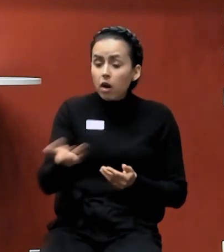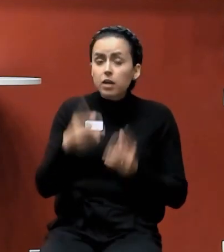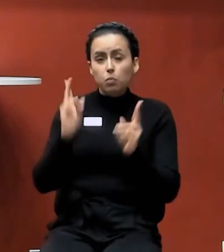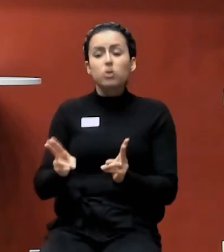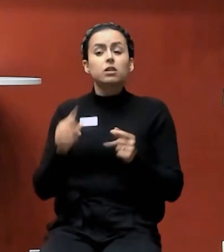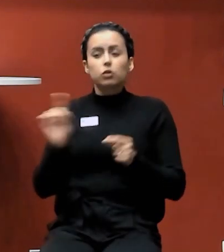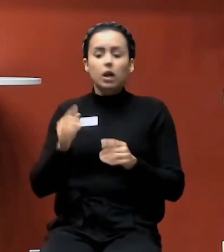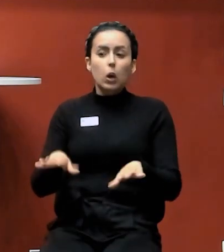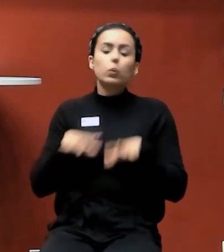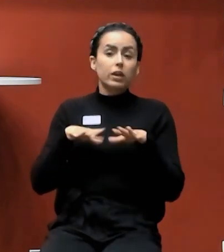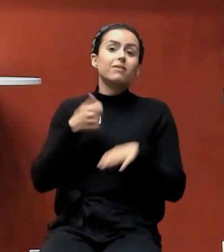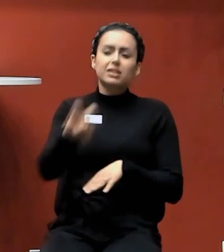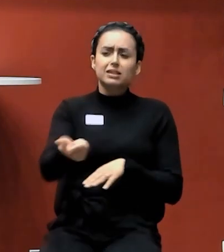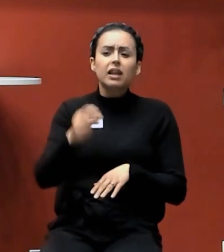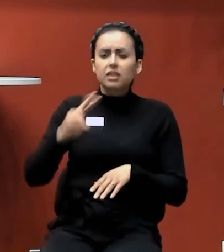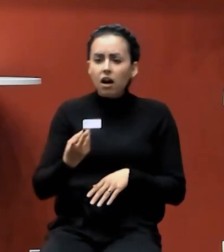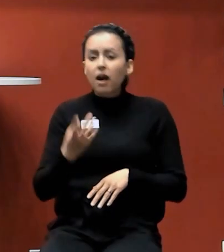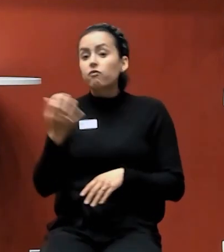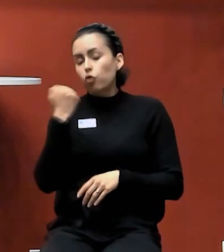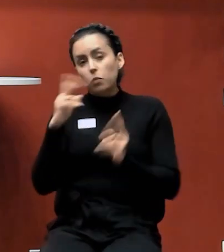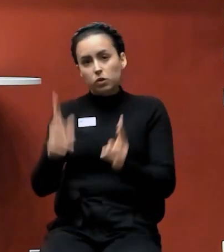too much, you can also share a tip.